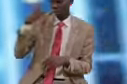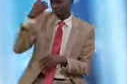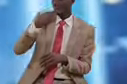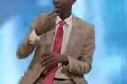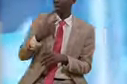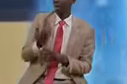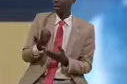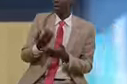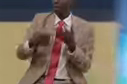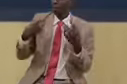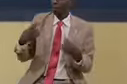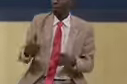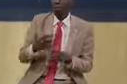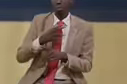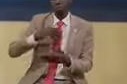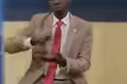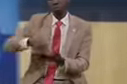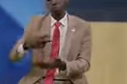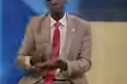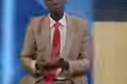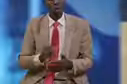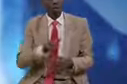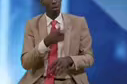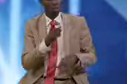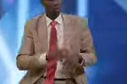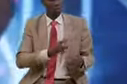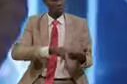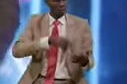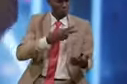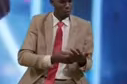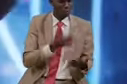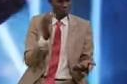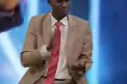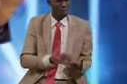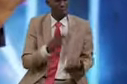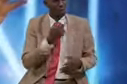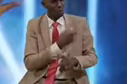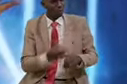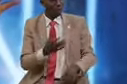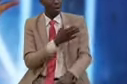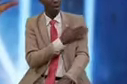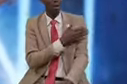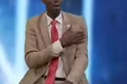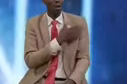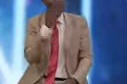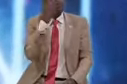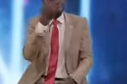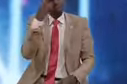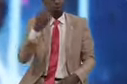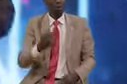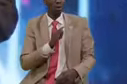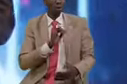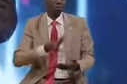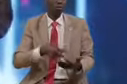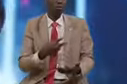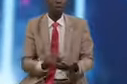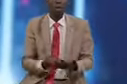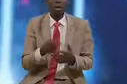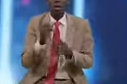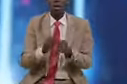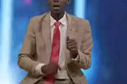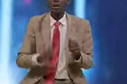falls another time, you see the mark on the hands. And everyone on earth that does not